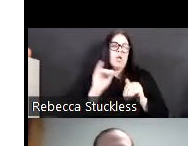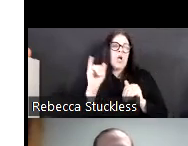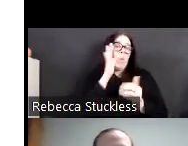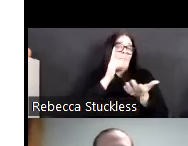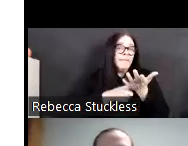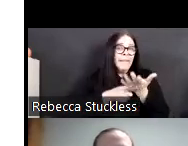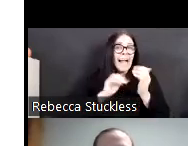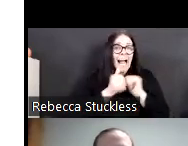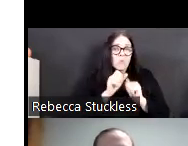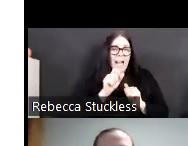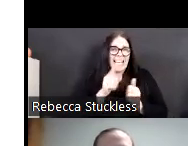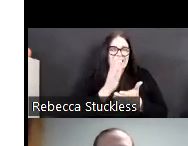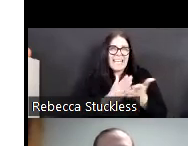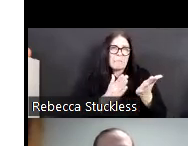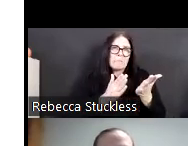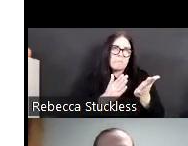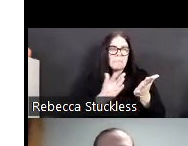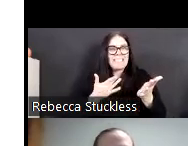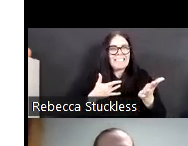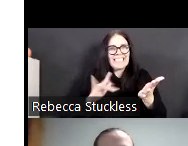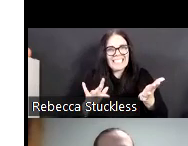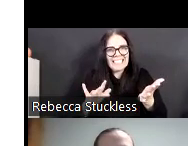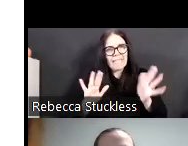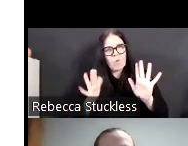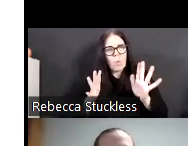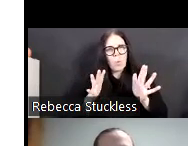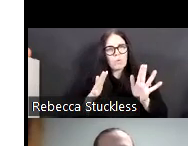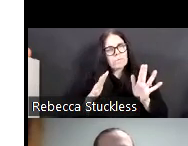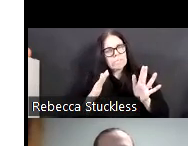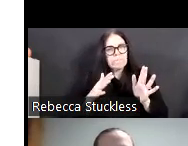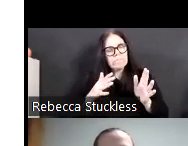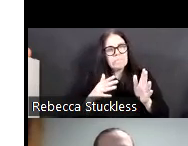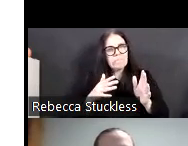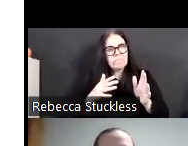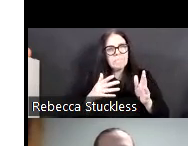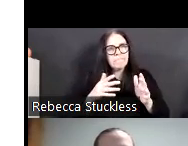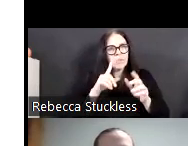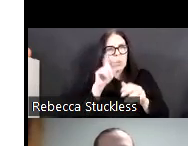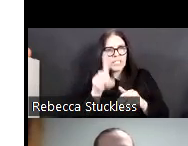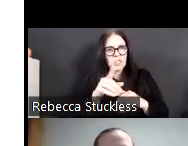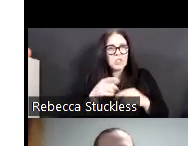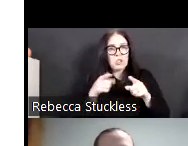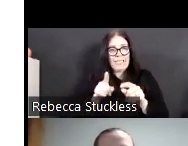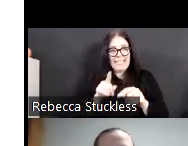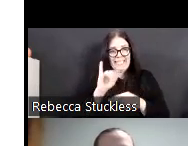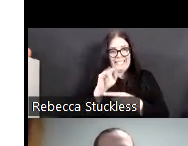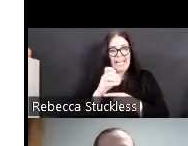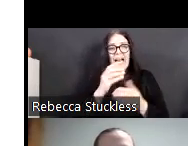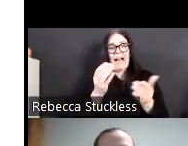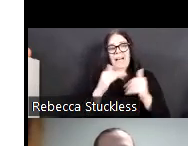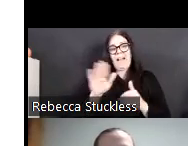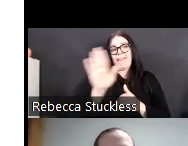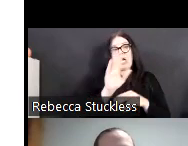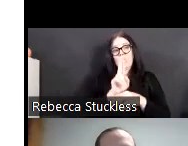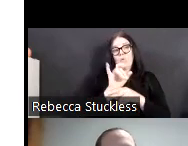potentially sensitive or volatile questions during intake assessments, and their use of the Common Assessment Tool from Literacy